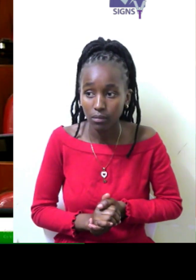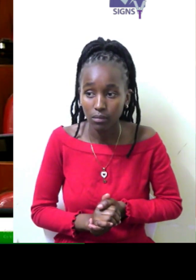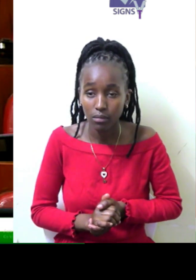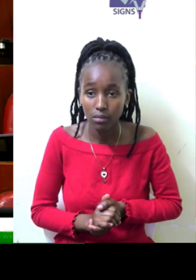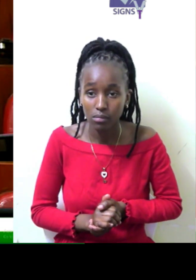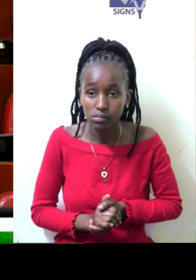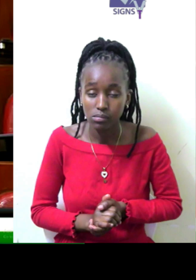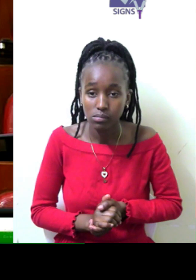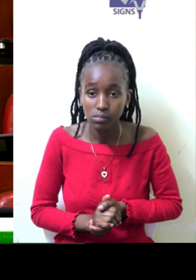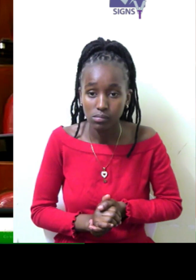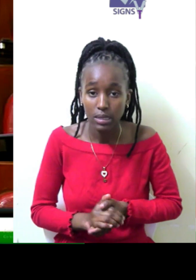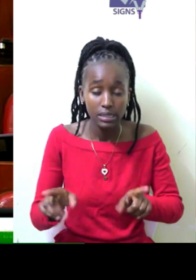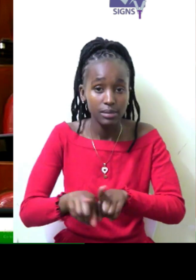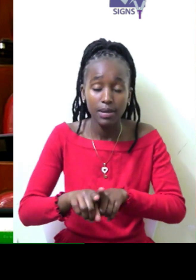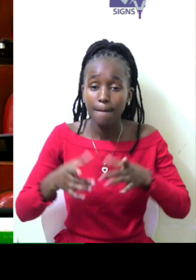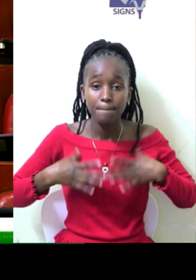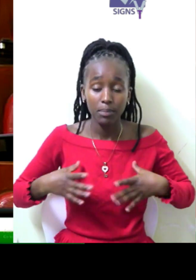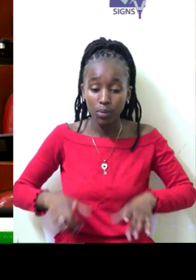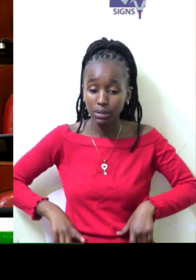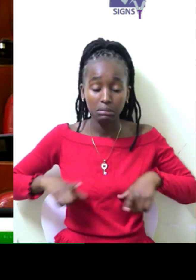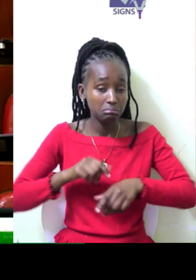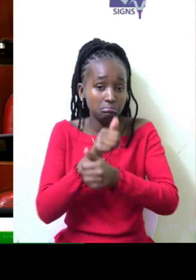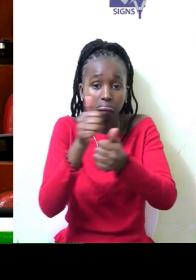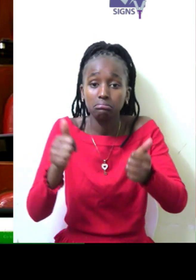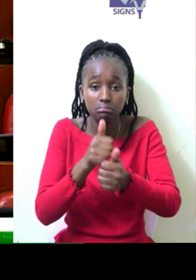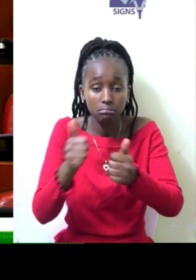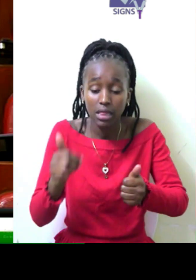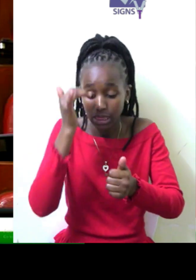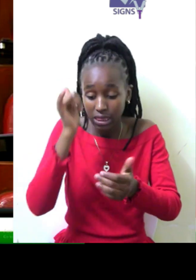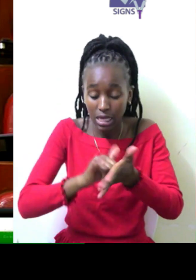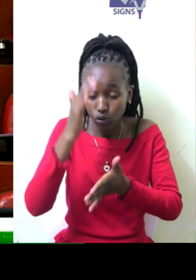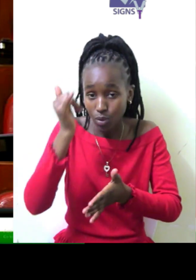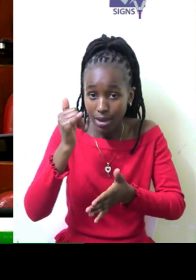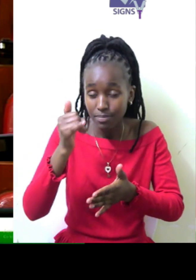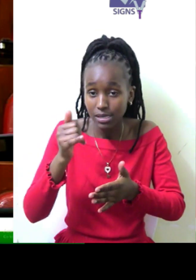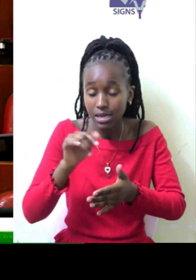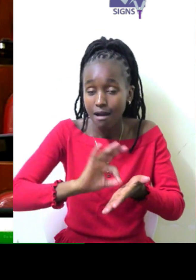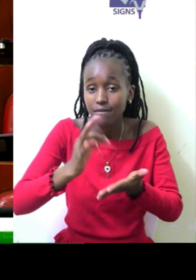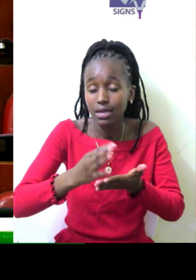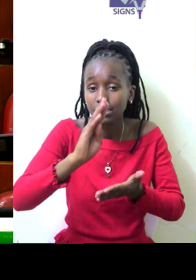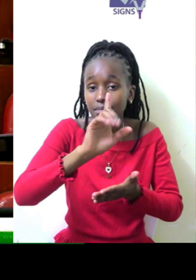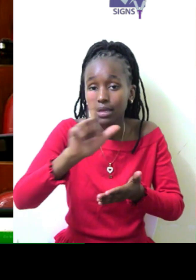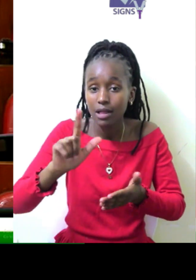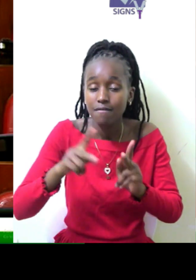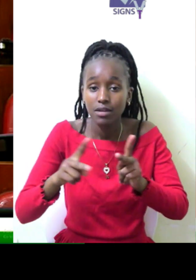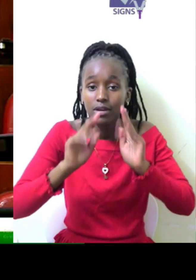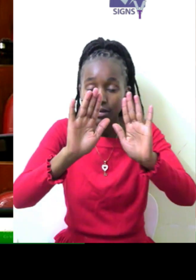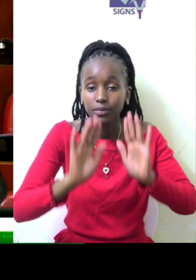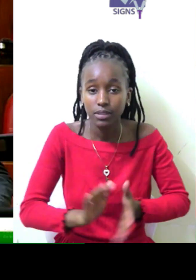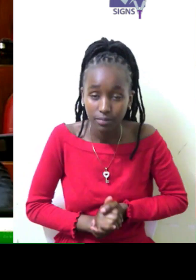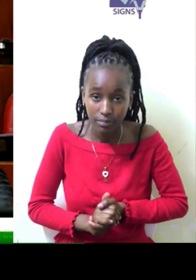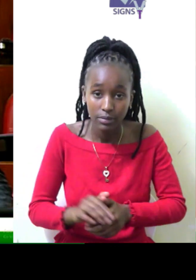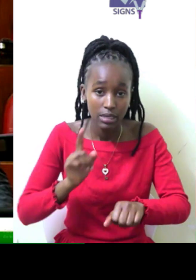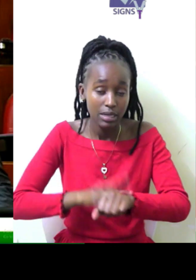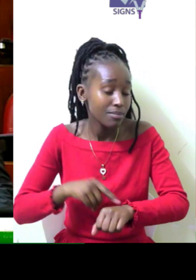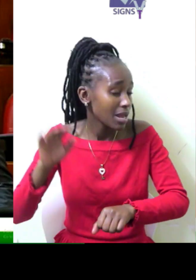people will live very okay. And that is the essence of the finance bill. But Honorable Speaker, listening to my colleagues from the